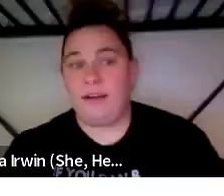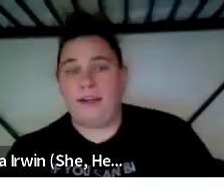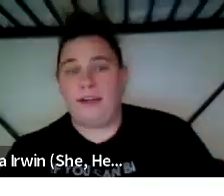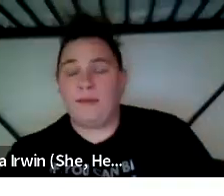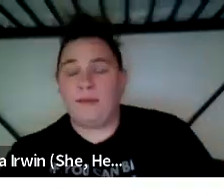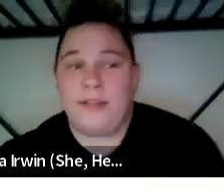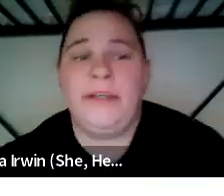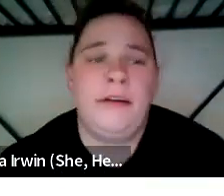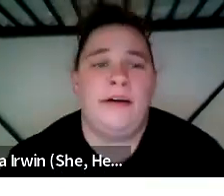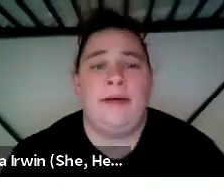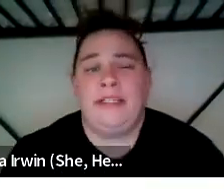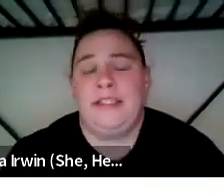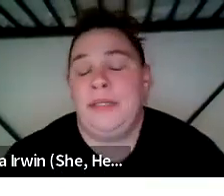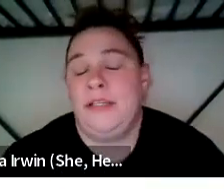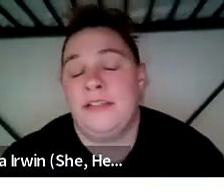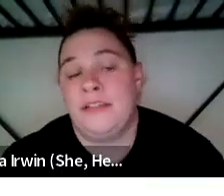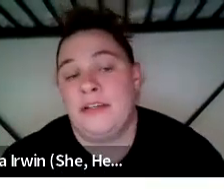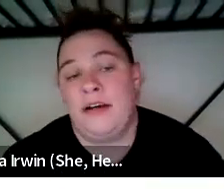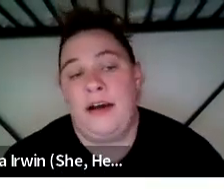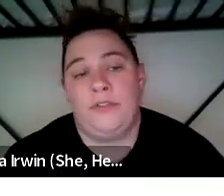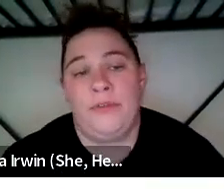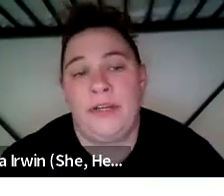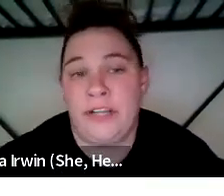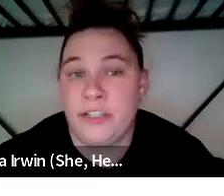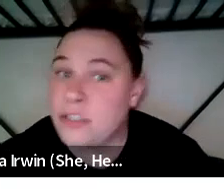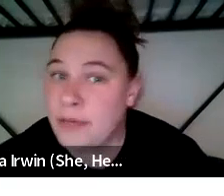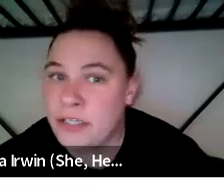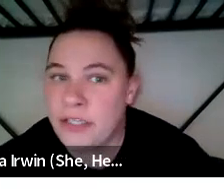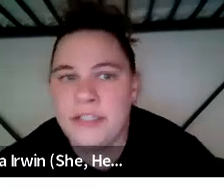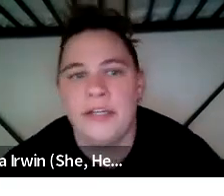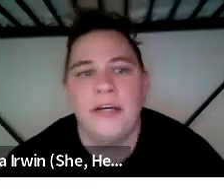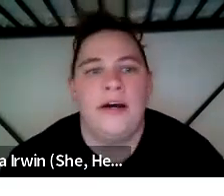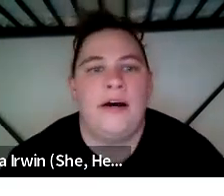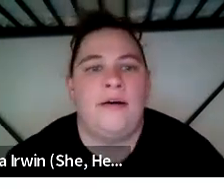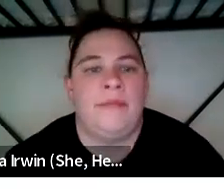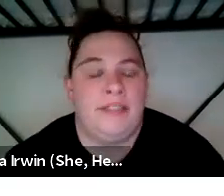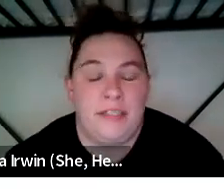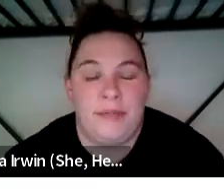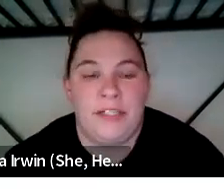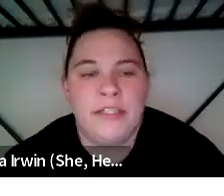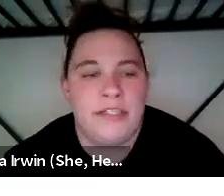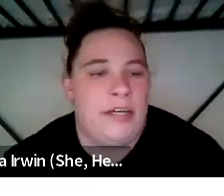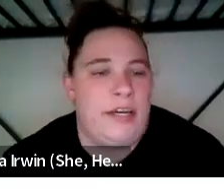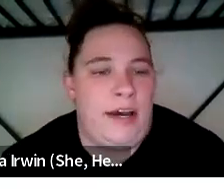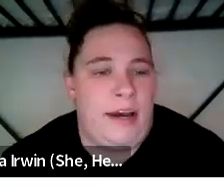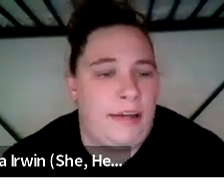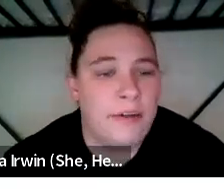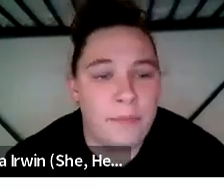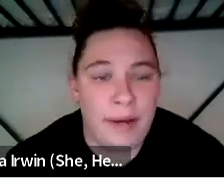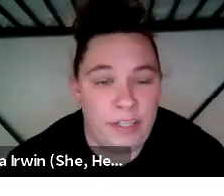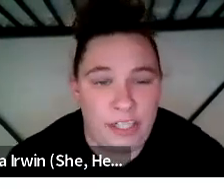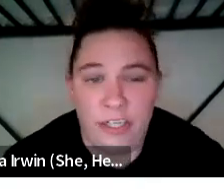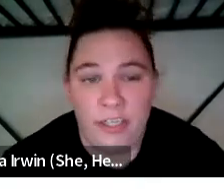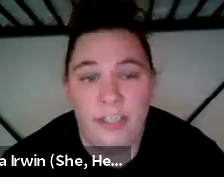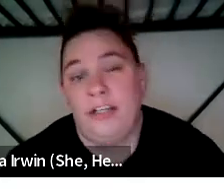And I am Jaleesa Irwin, MATP's outdoor recreation specialist, AT specialist. I